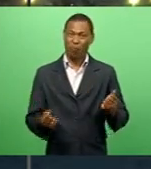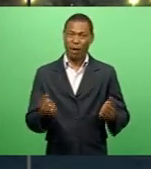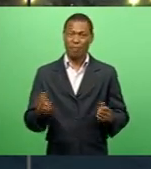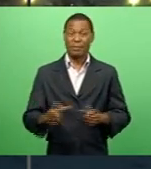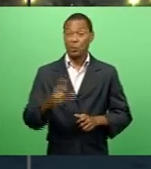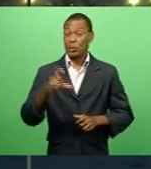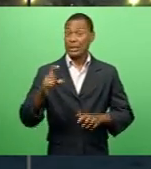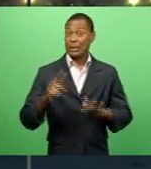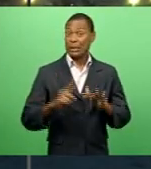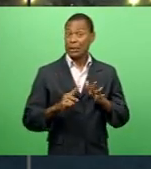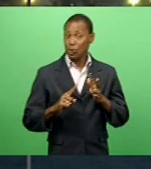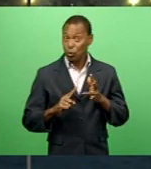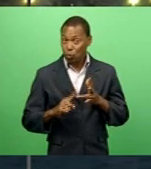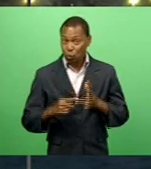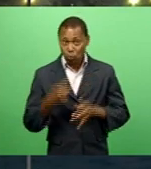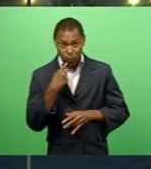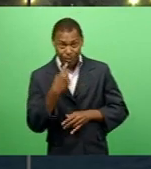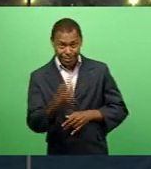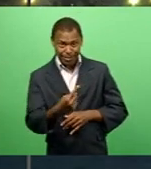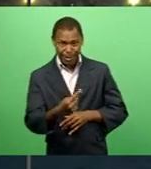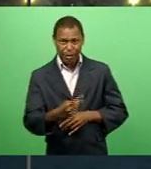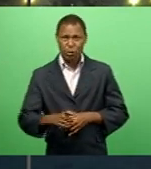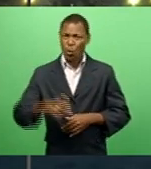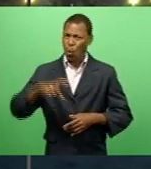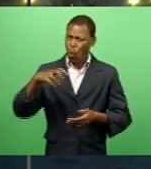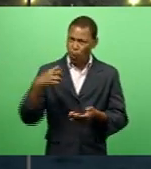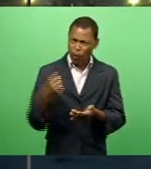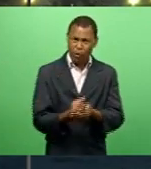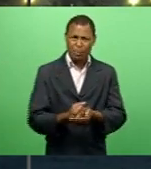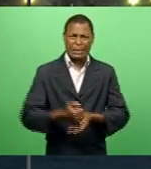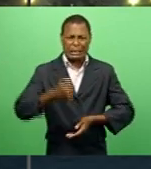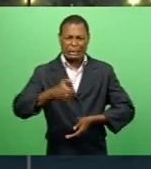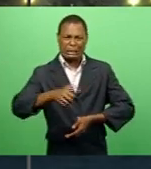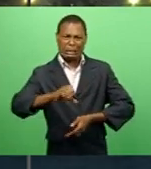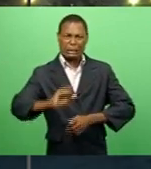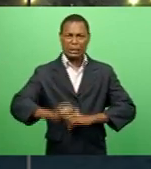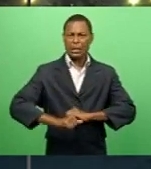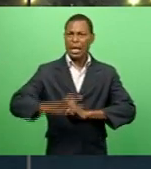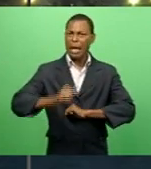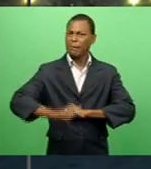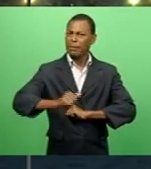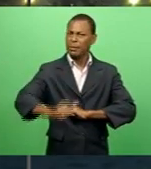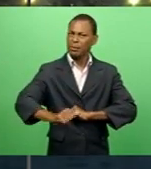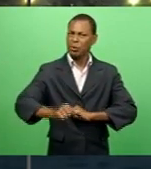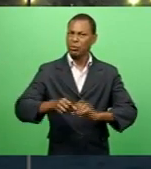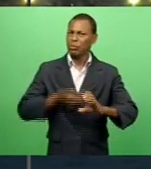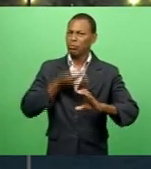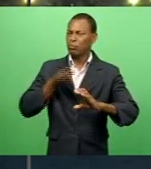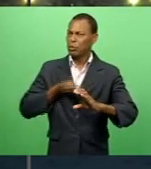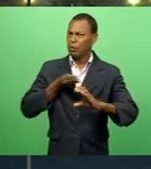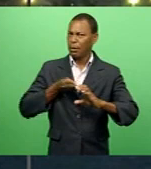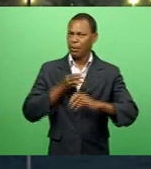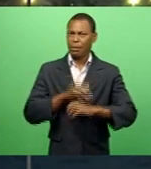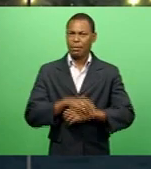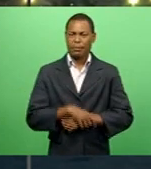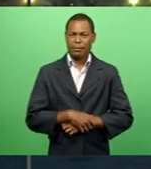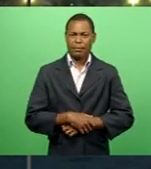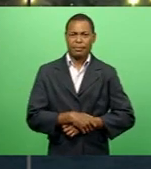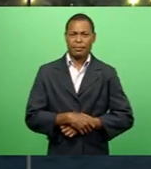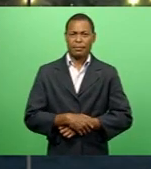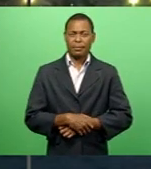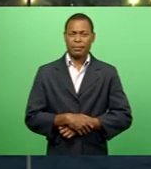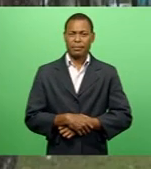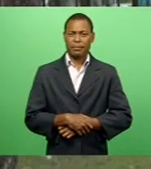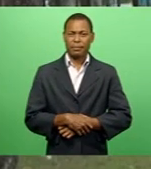Executive Samuel Simpson confirms they recently went through 60 such advertisements on social media. Pranita Prakash has more.